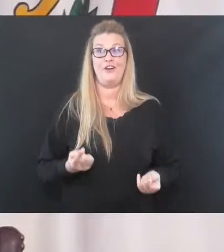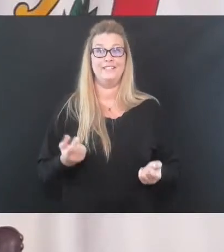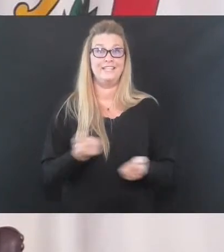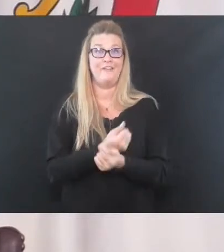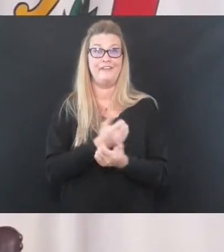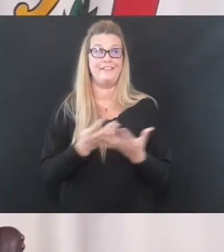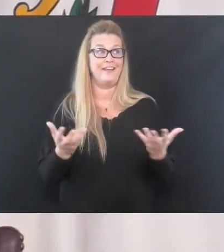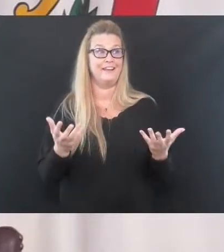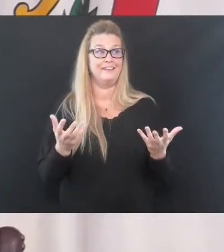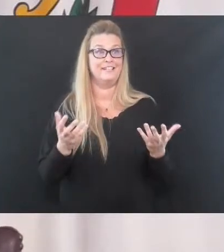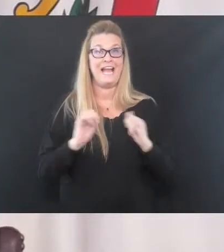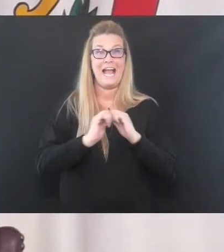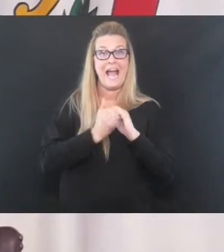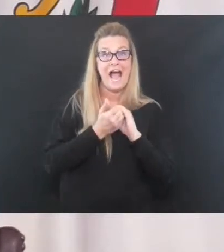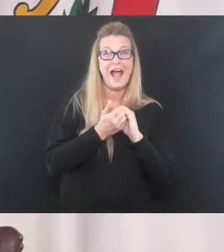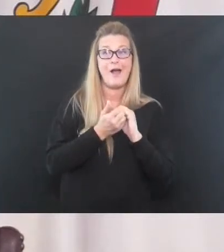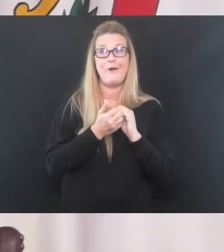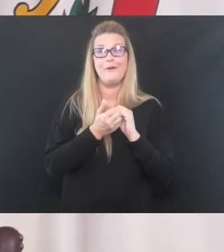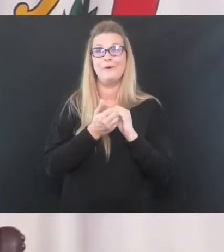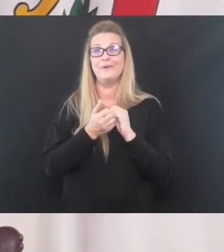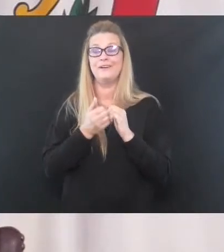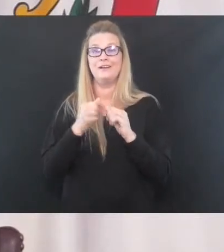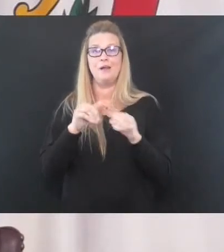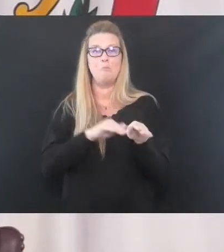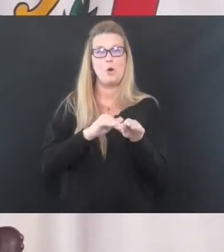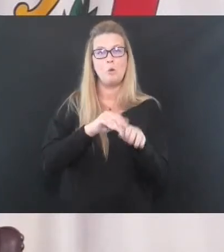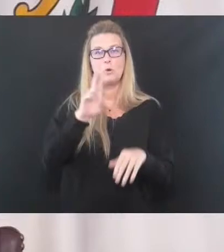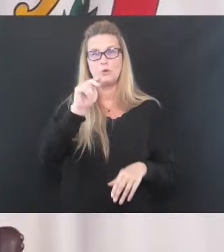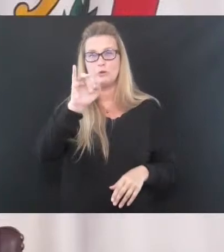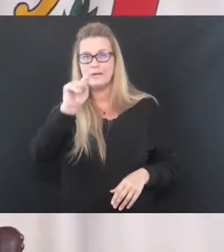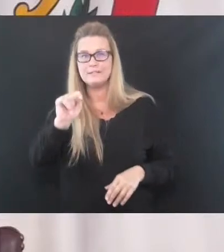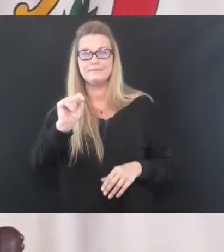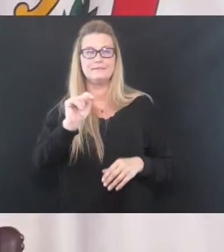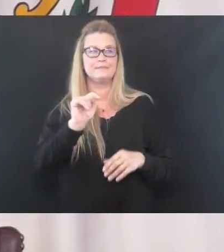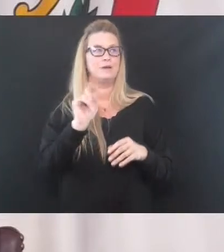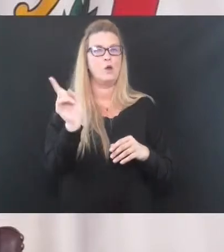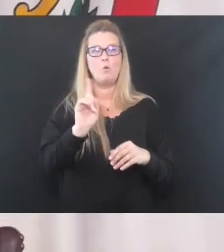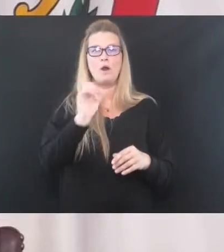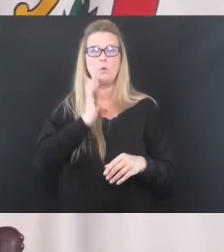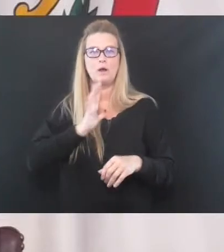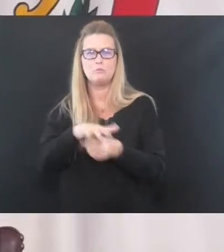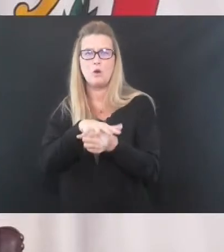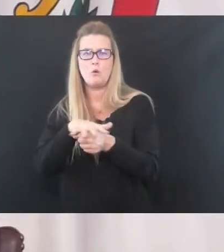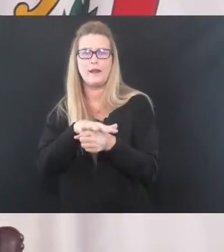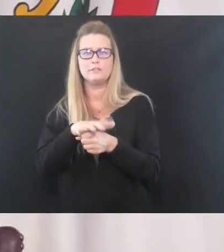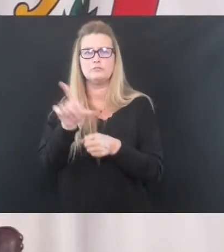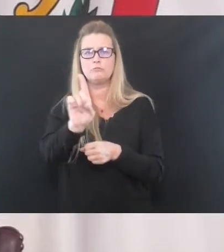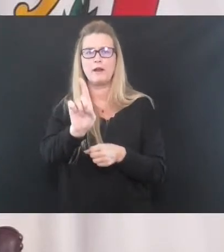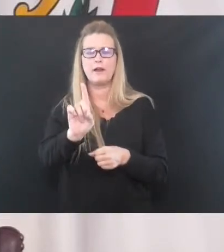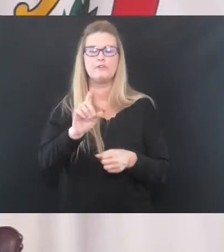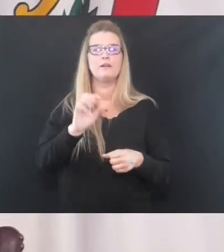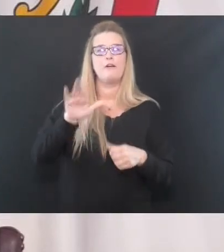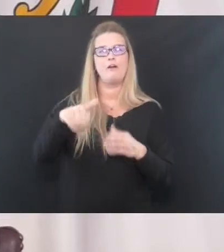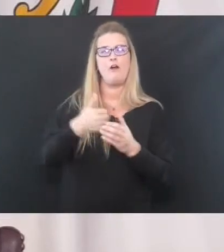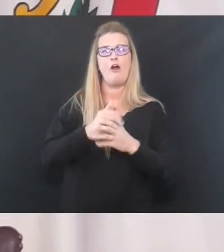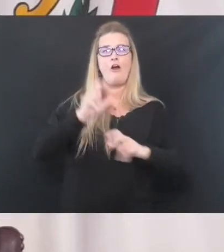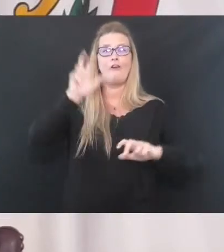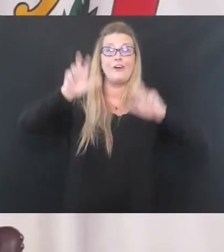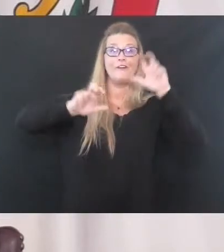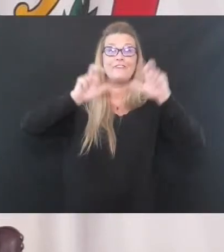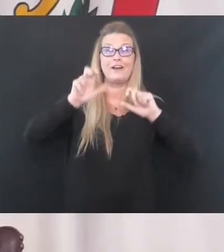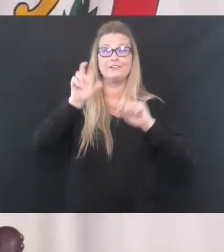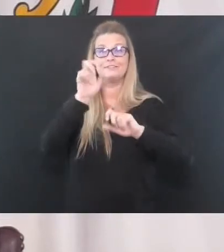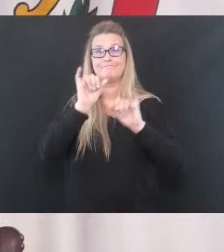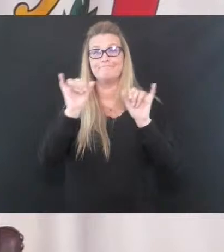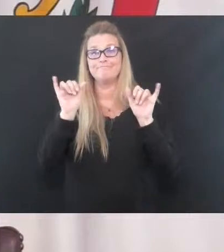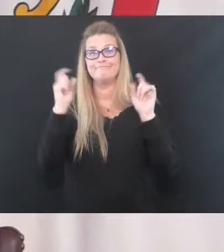like, how we're going to do with our mobile units and where we're going to be and all that kind of stuff, and where all of our fairs and festivals and everything